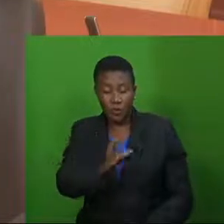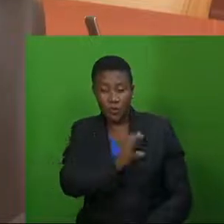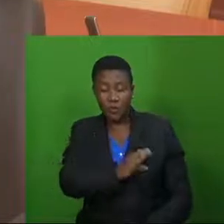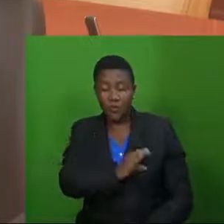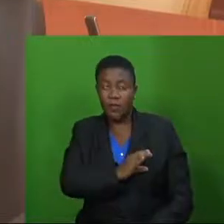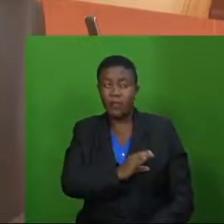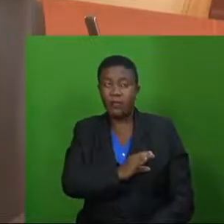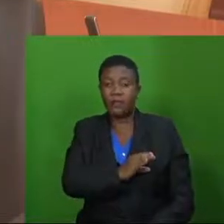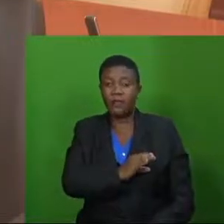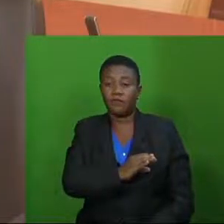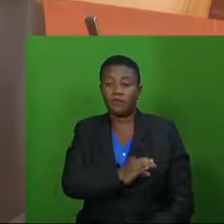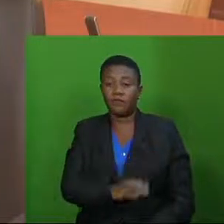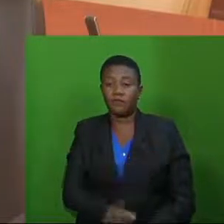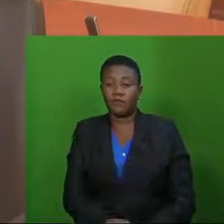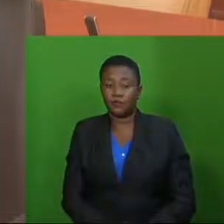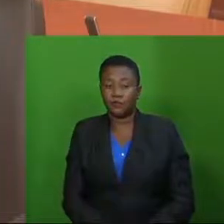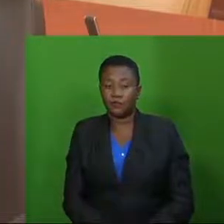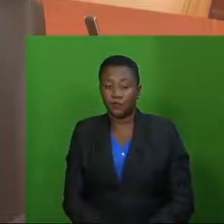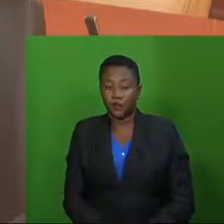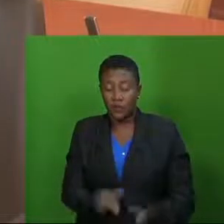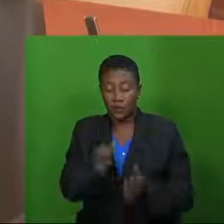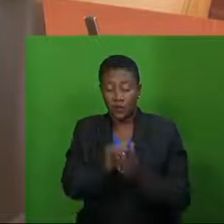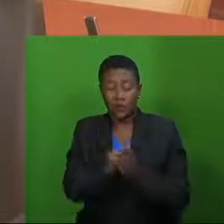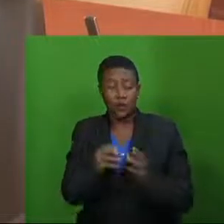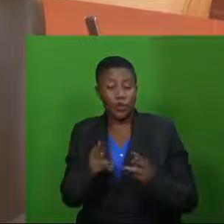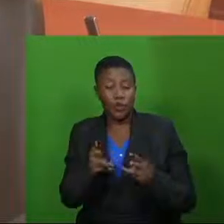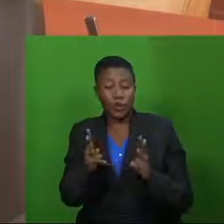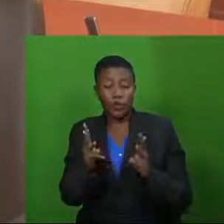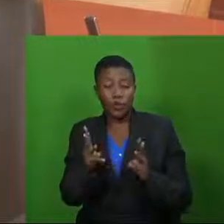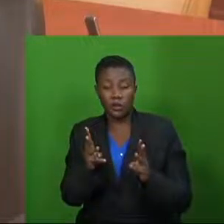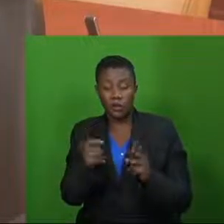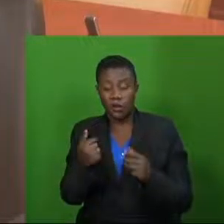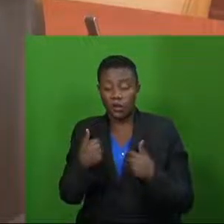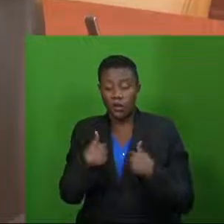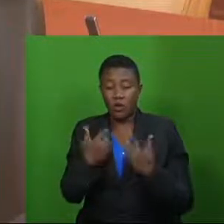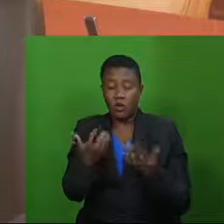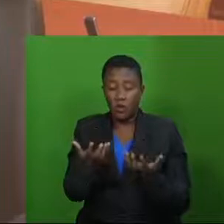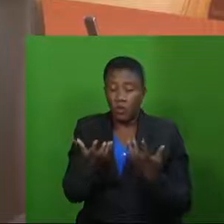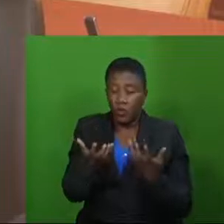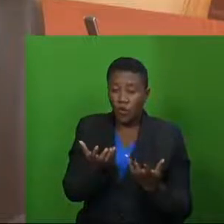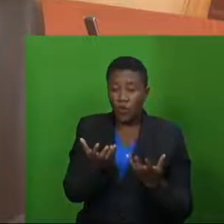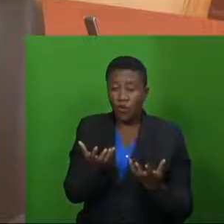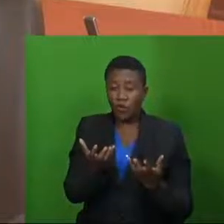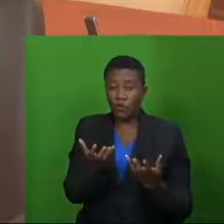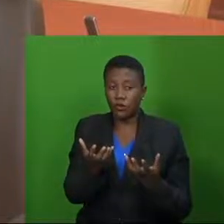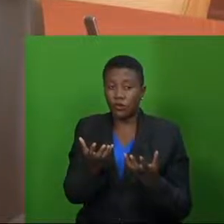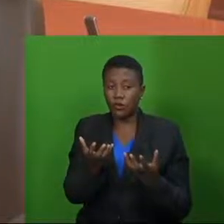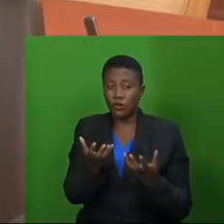Speaker, in so doing, I want to